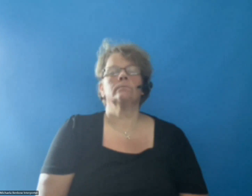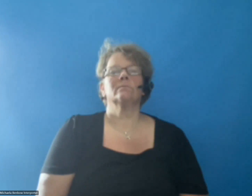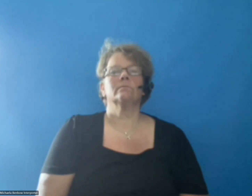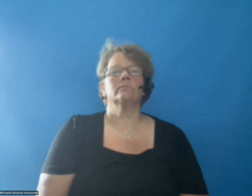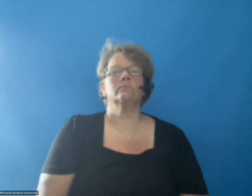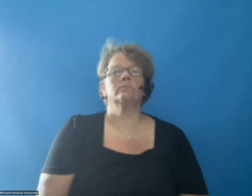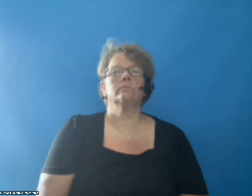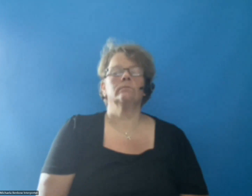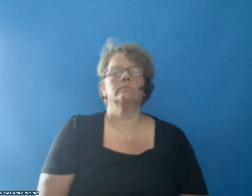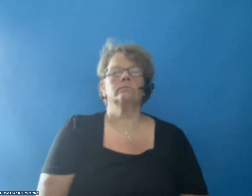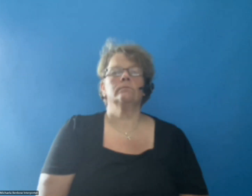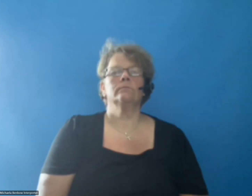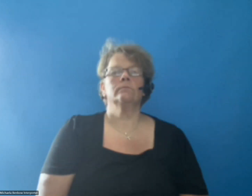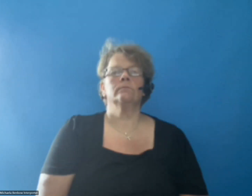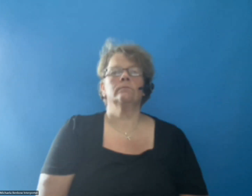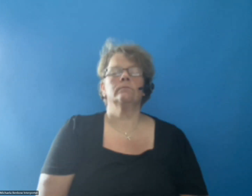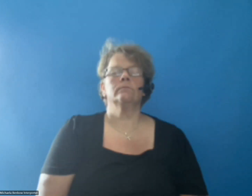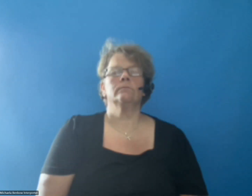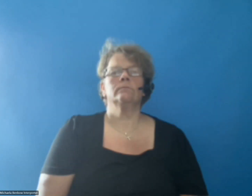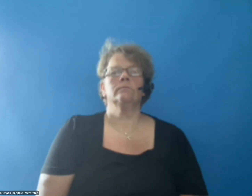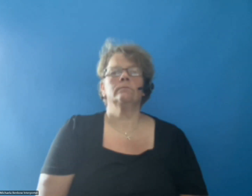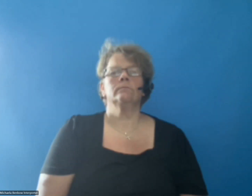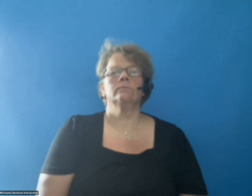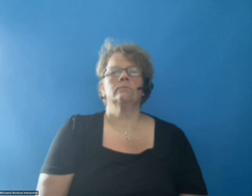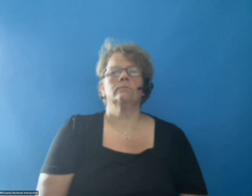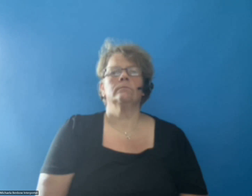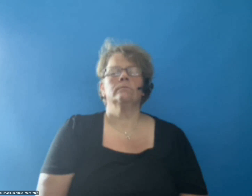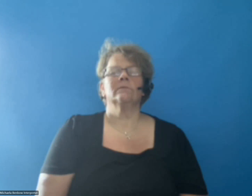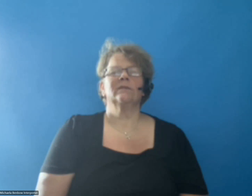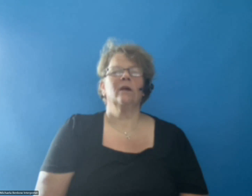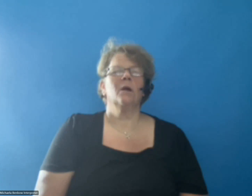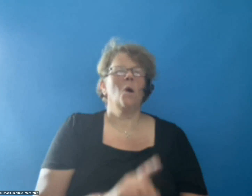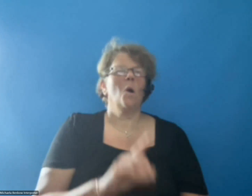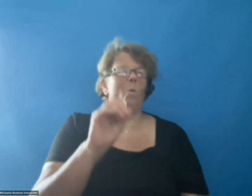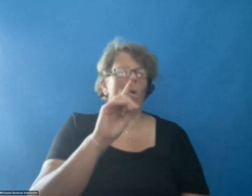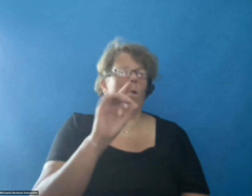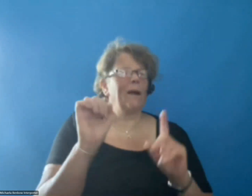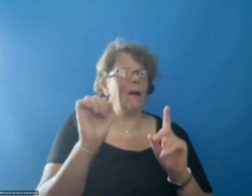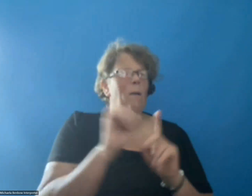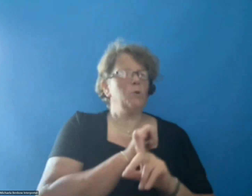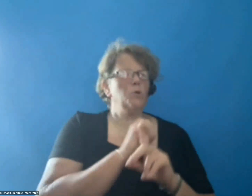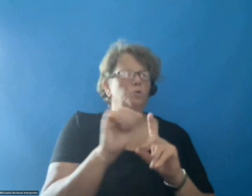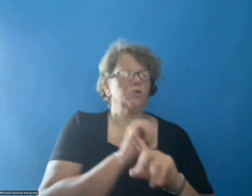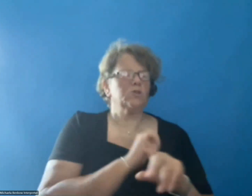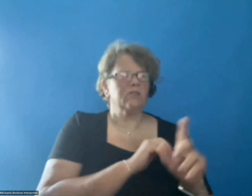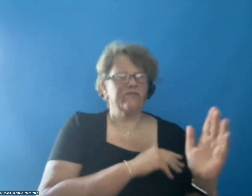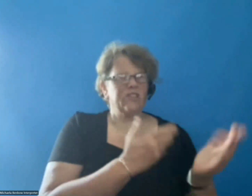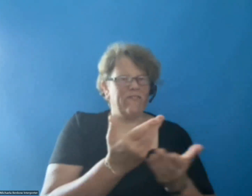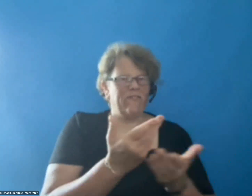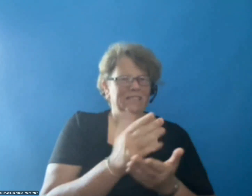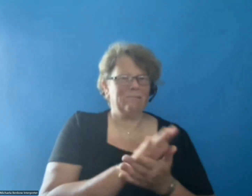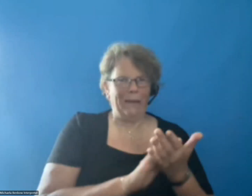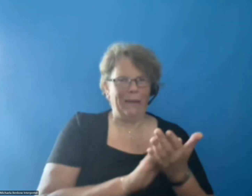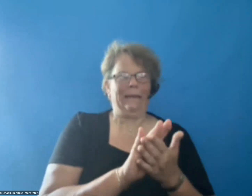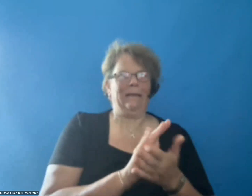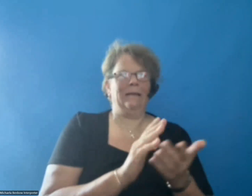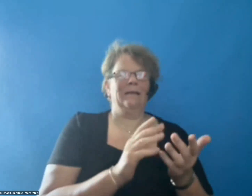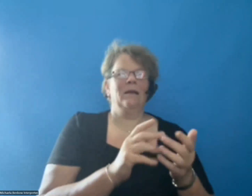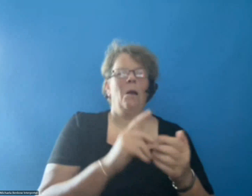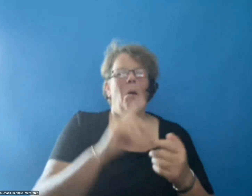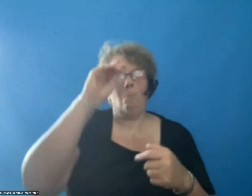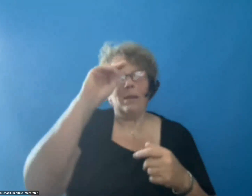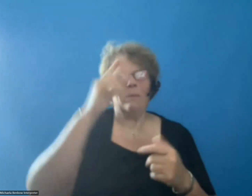Still got some time. So Pat has asked, what about the abuse of services by patients? That is the huge number of DNAs, did